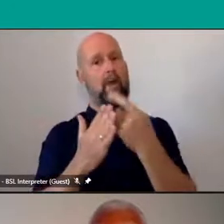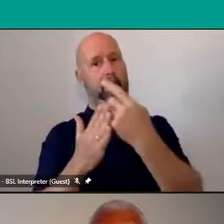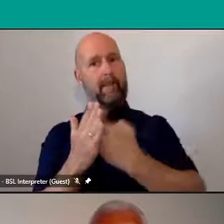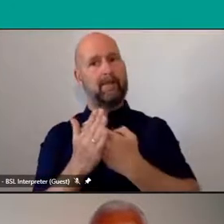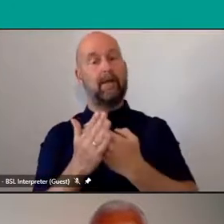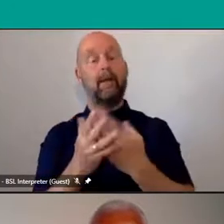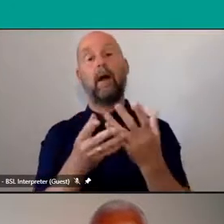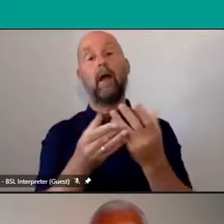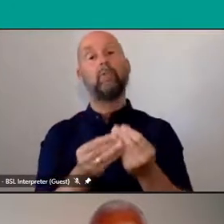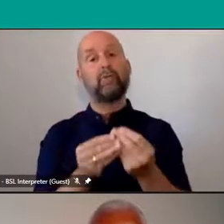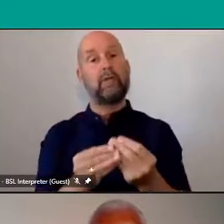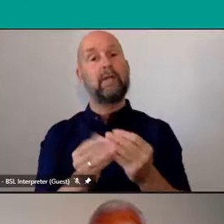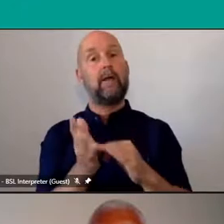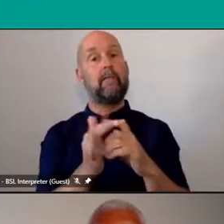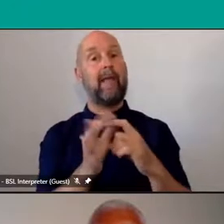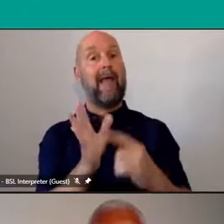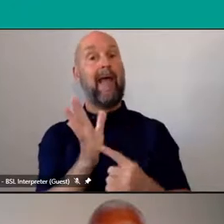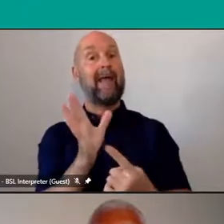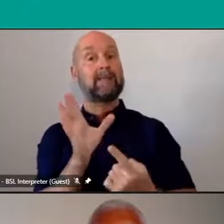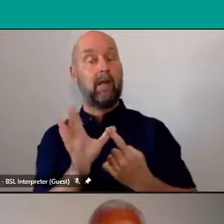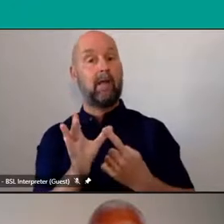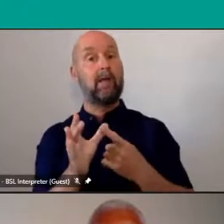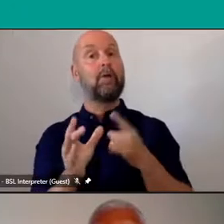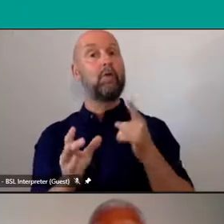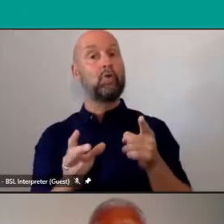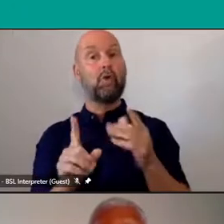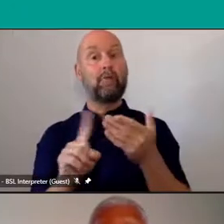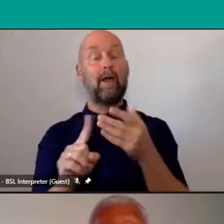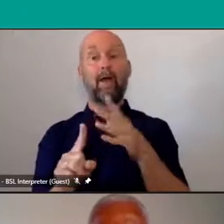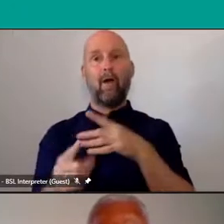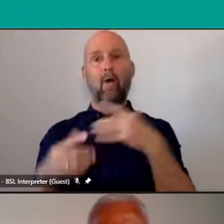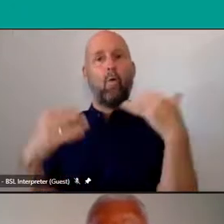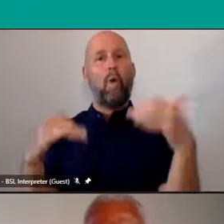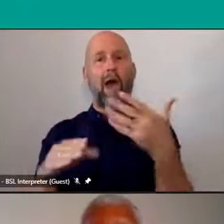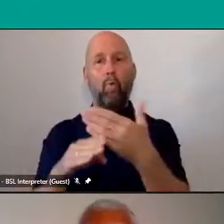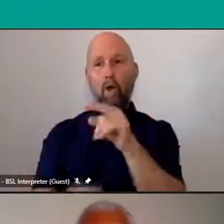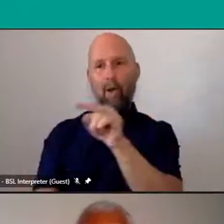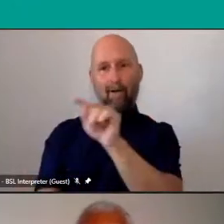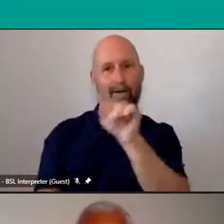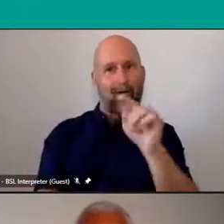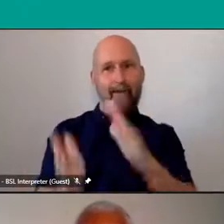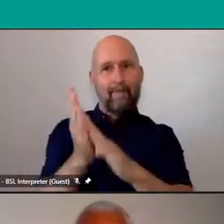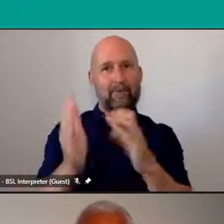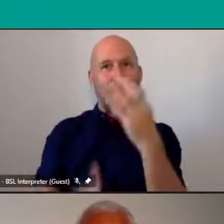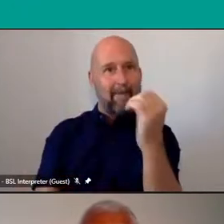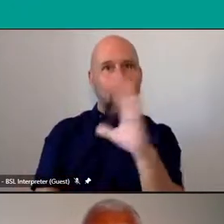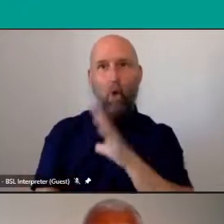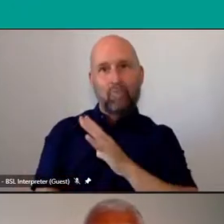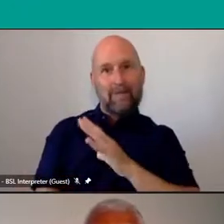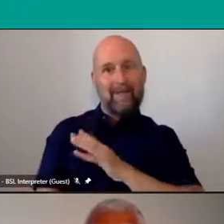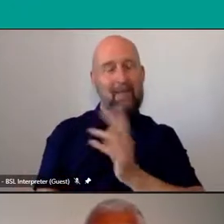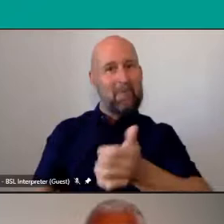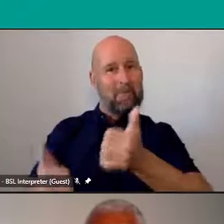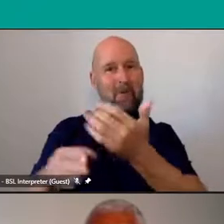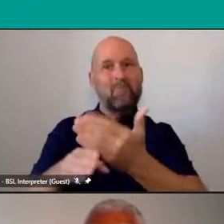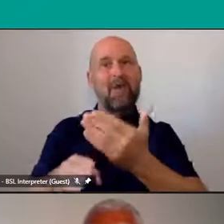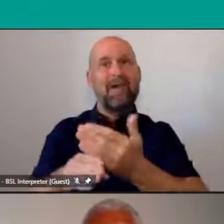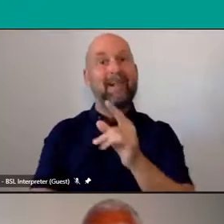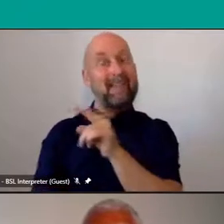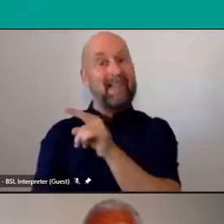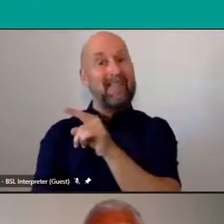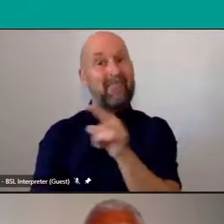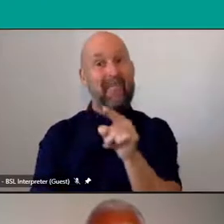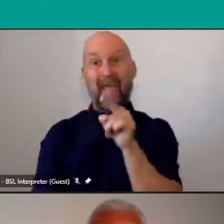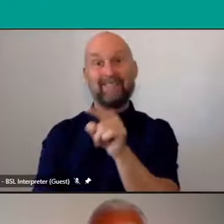Miata, that you recognised the amazing work that is already being done in Greater Manchester. But of course, that is the tip of